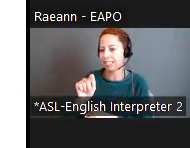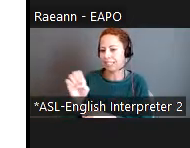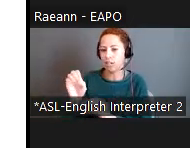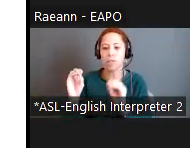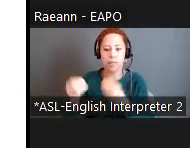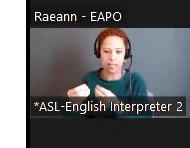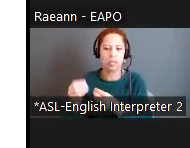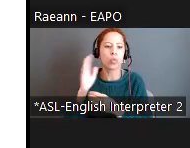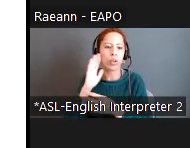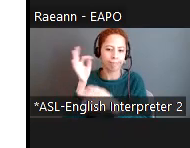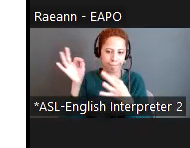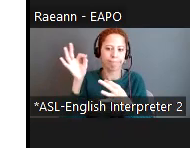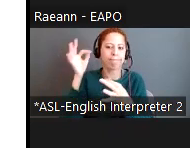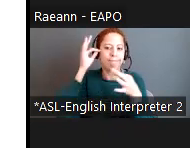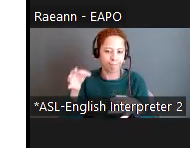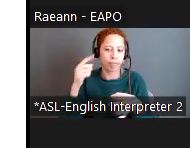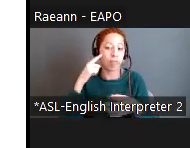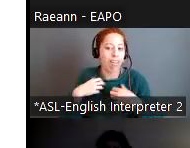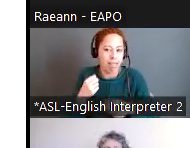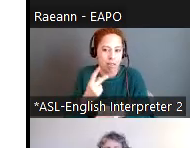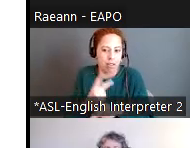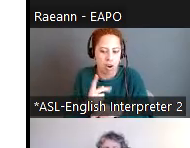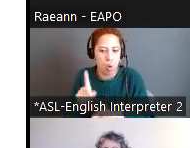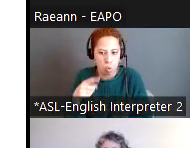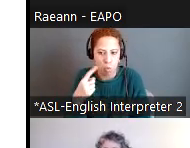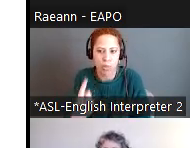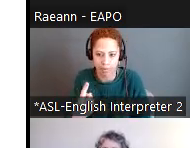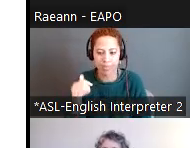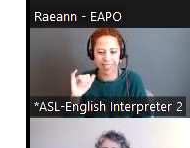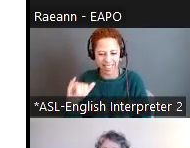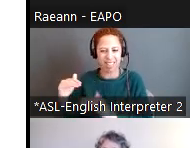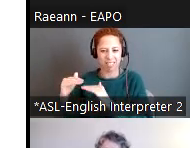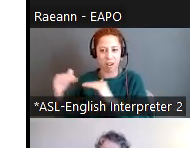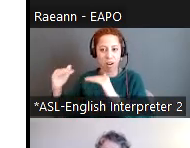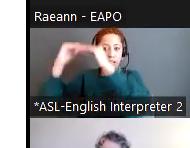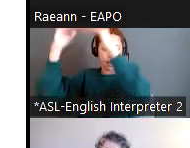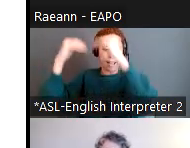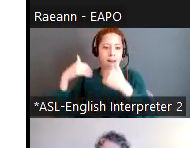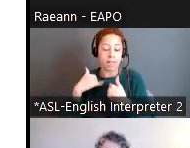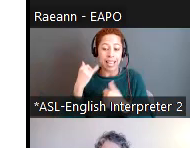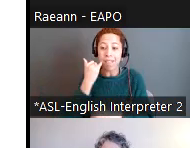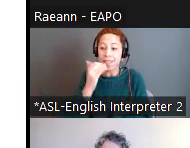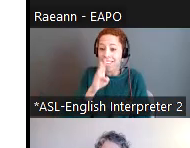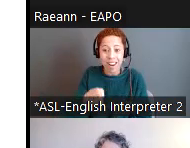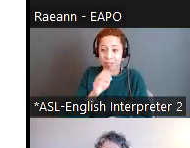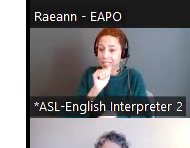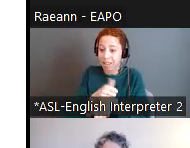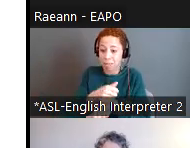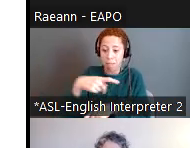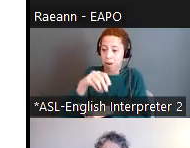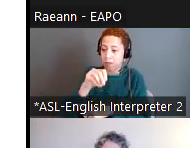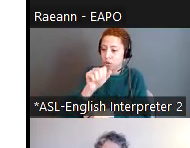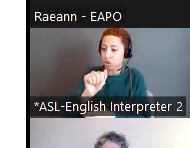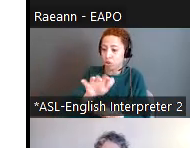for you, again, just for healthcare. So there is a hierarchy. If you decide never to make a power of attorney document, there are still people